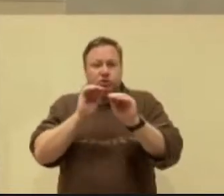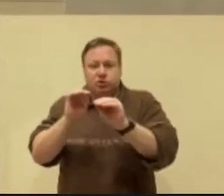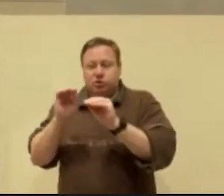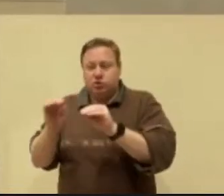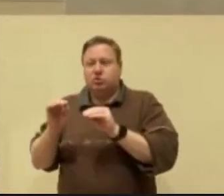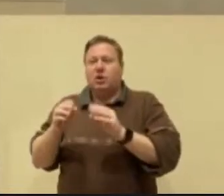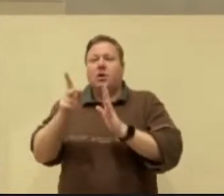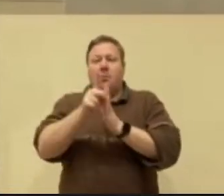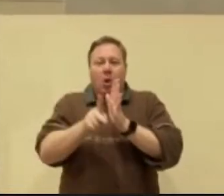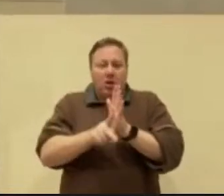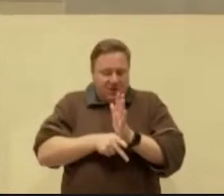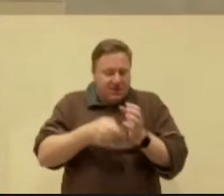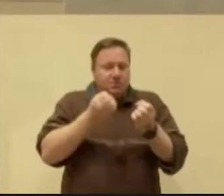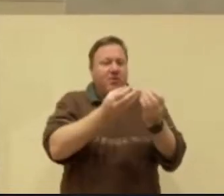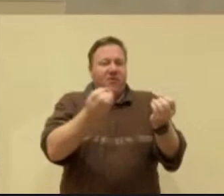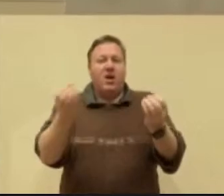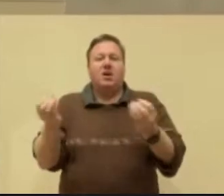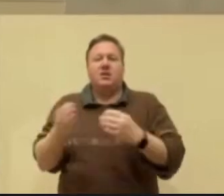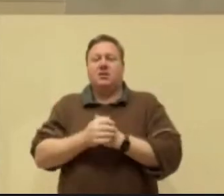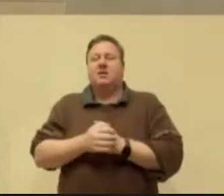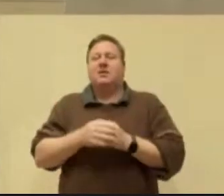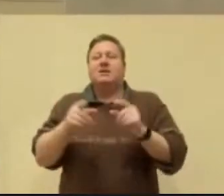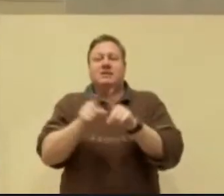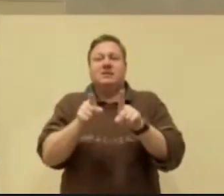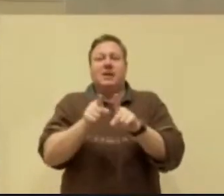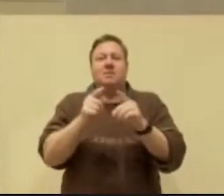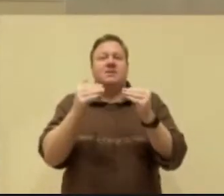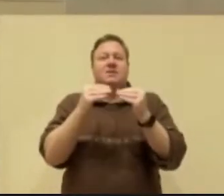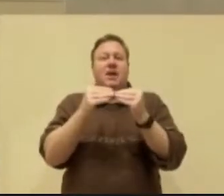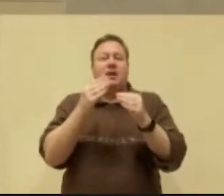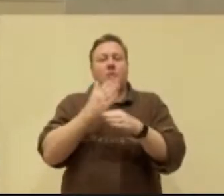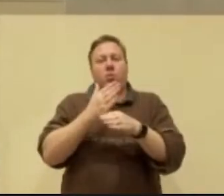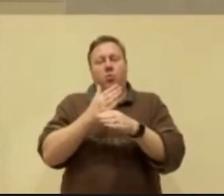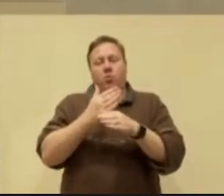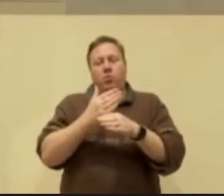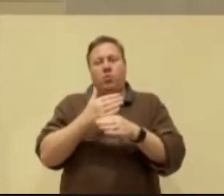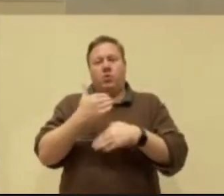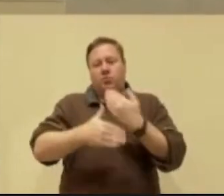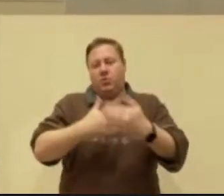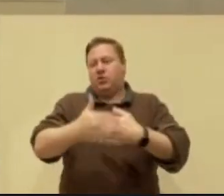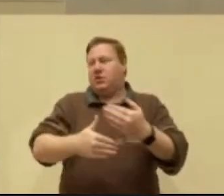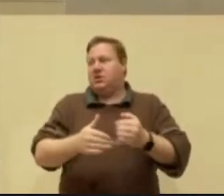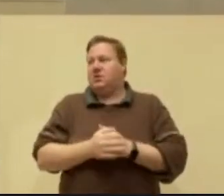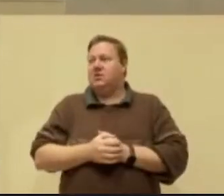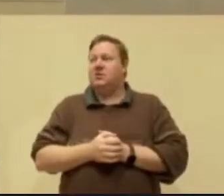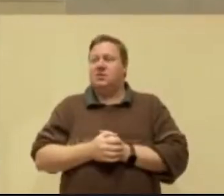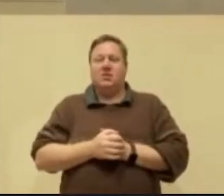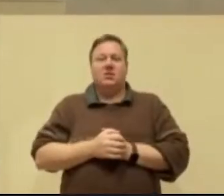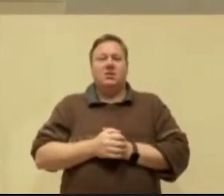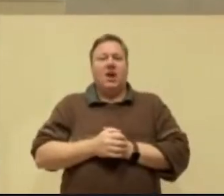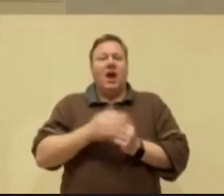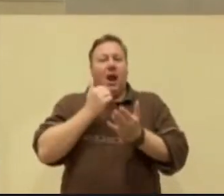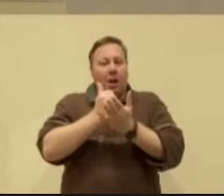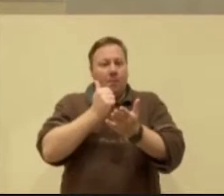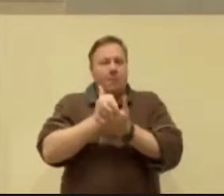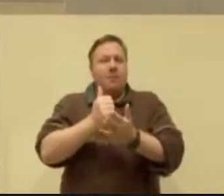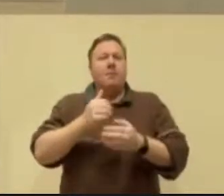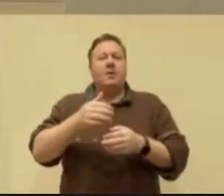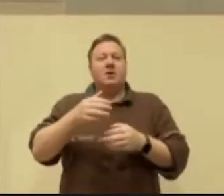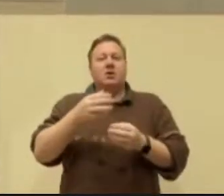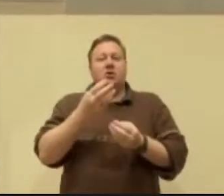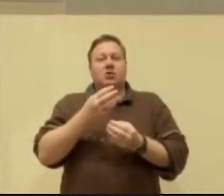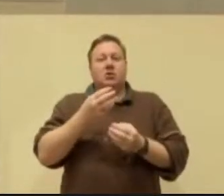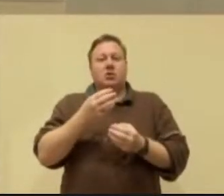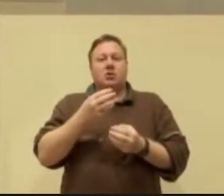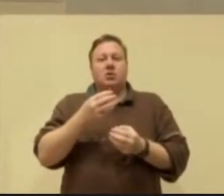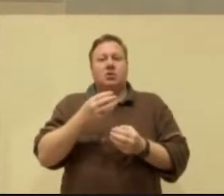procedures for the provisioning of this policy we capacitated representatives and also the peer